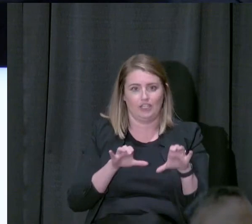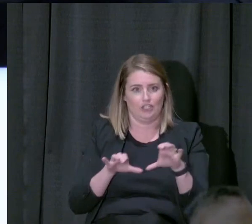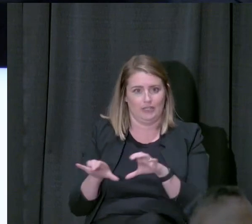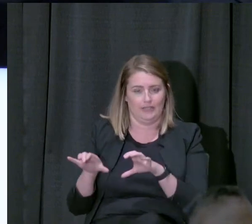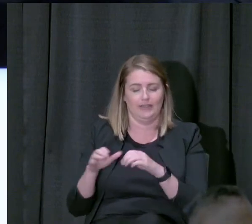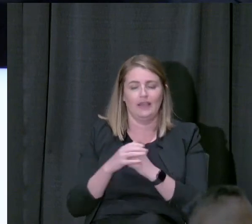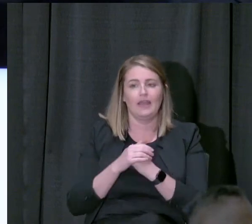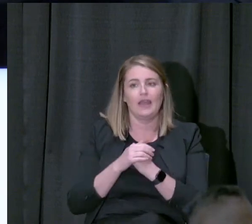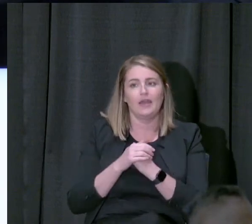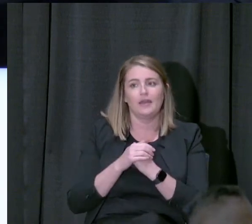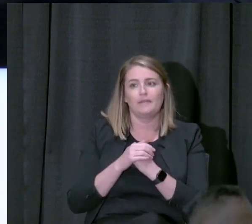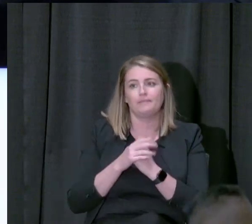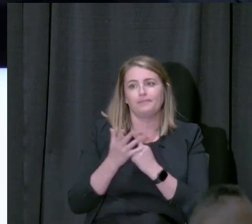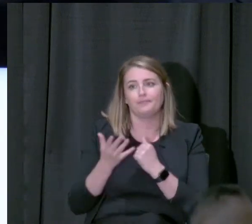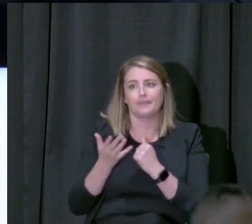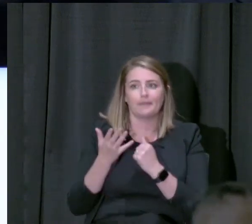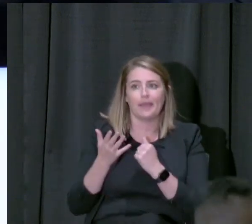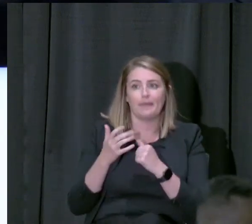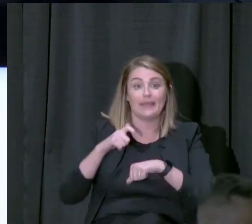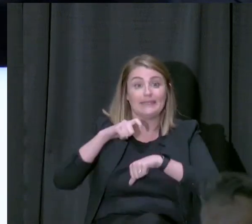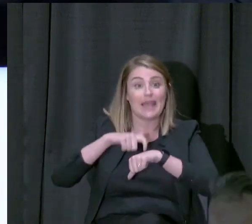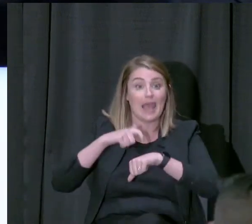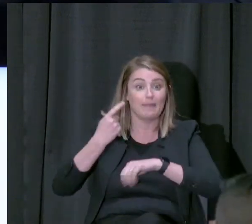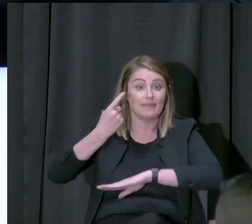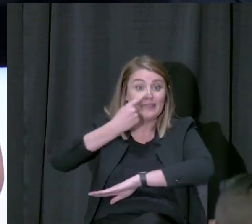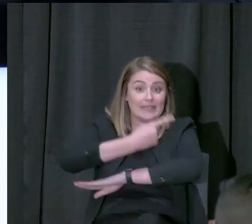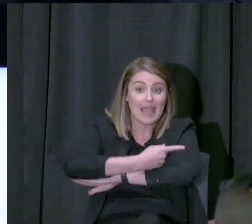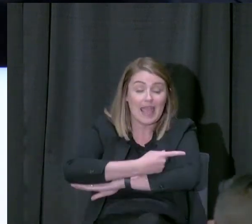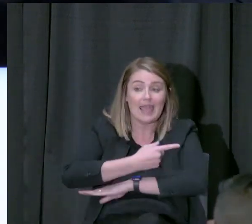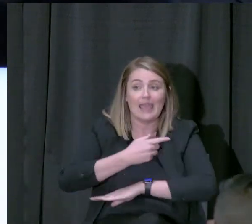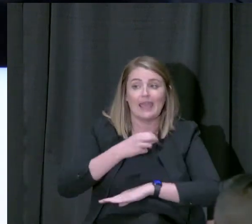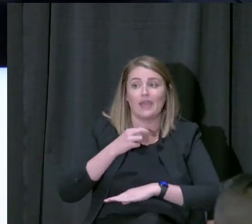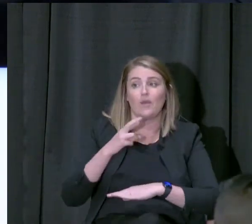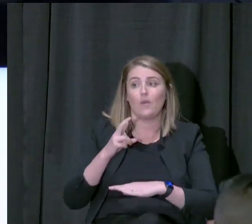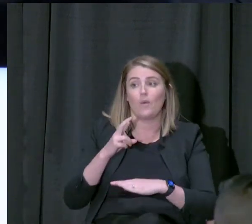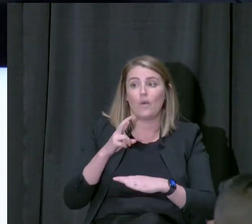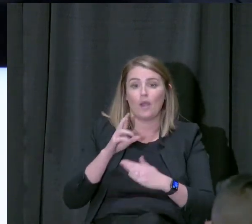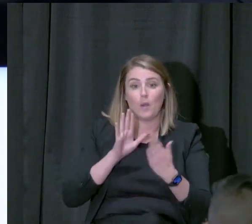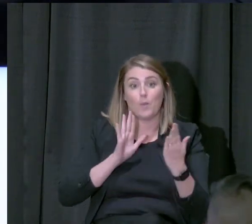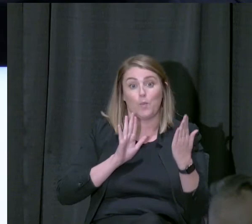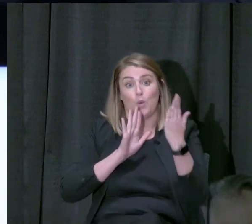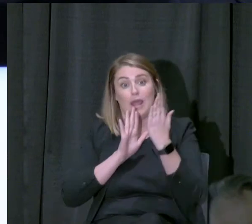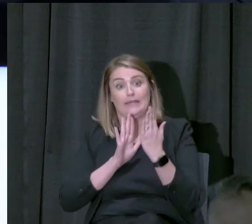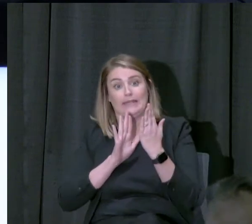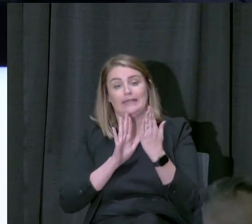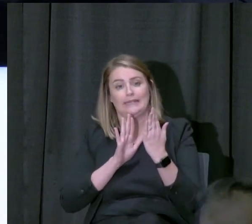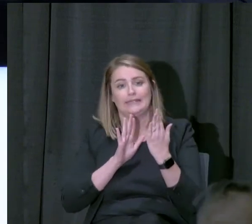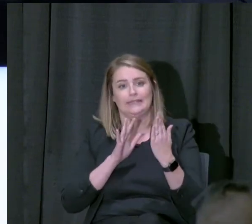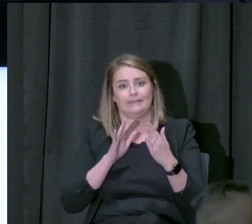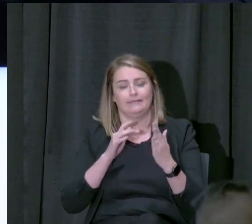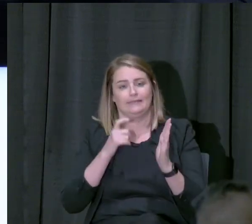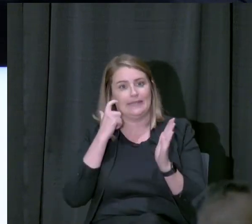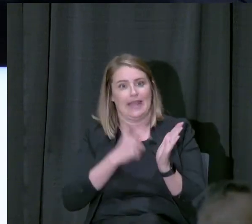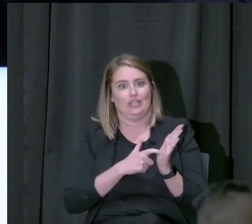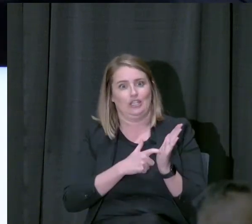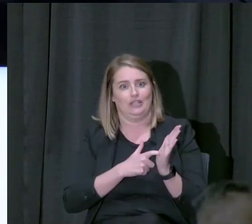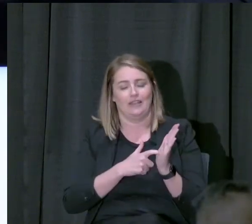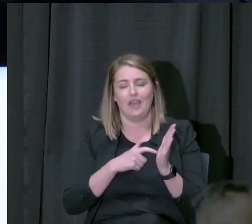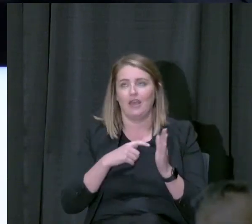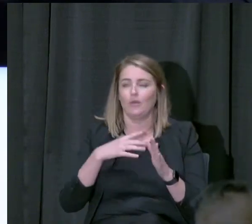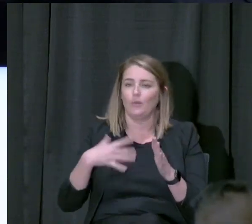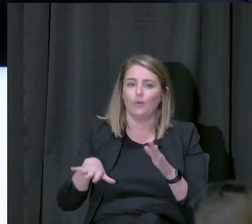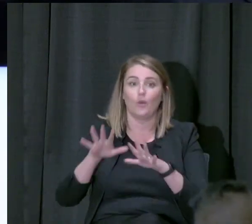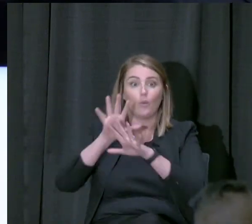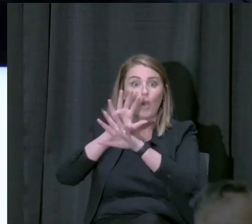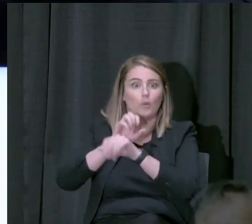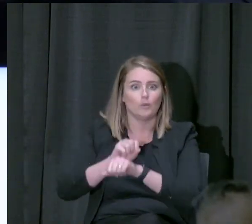a certain time of the day, or it can be presence detection. So I really can't say enough about routines and how